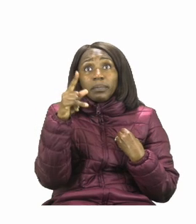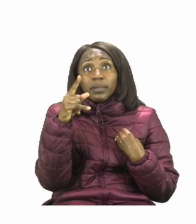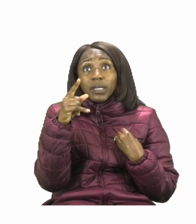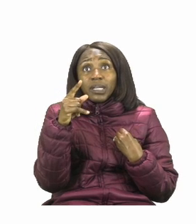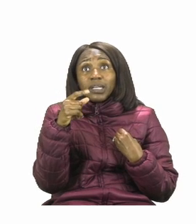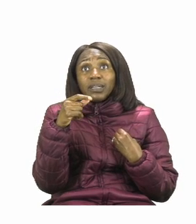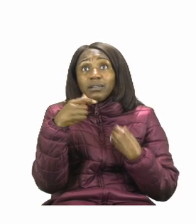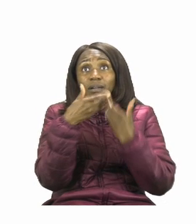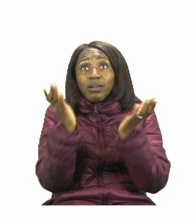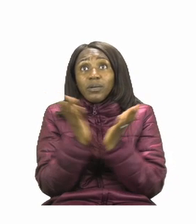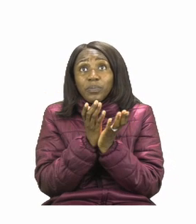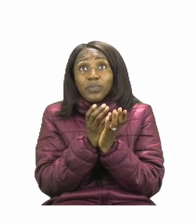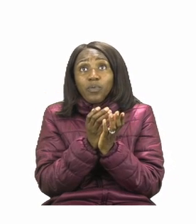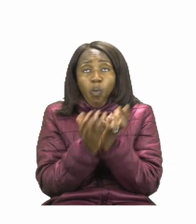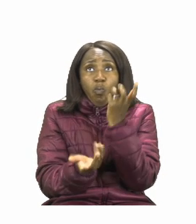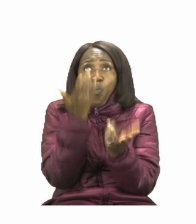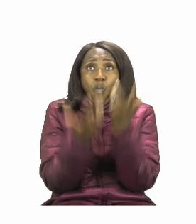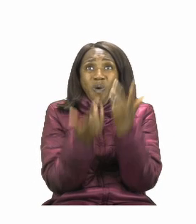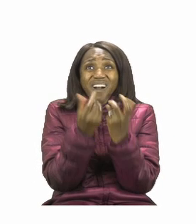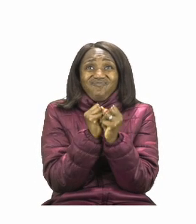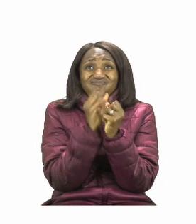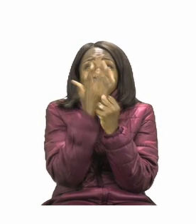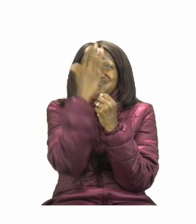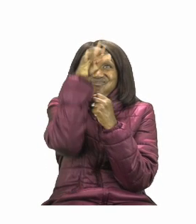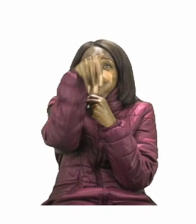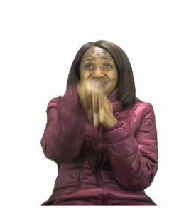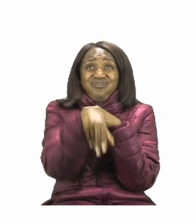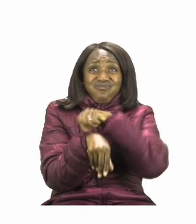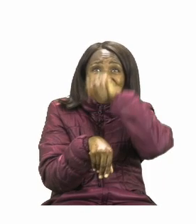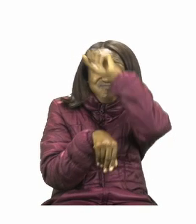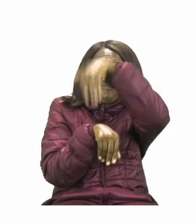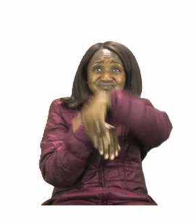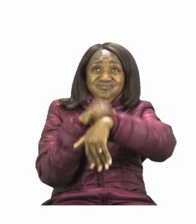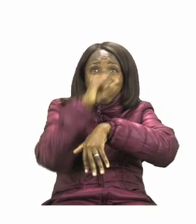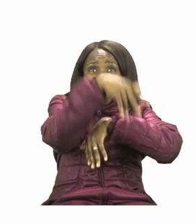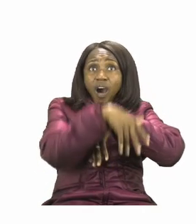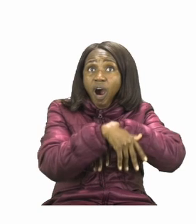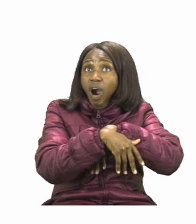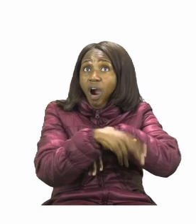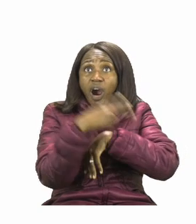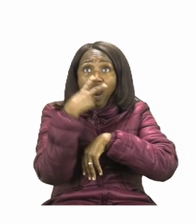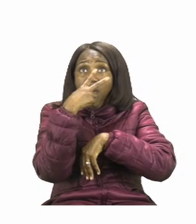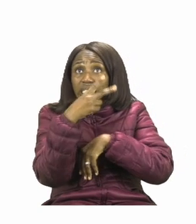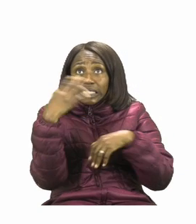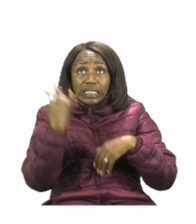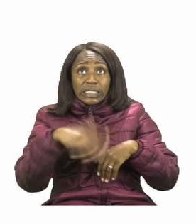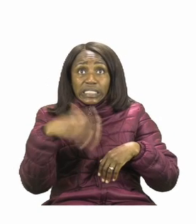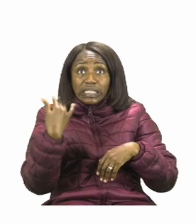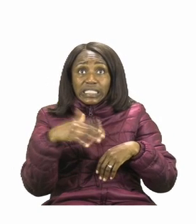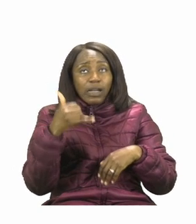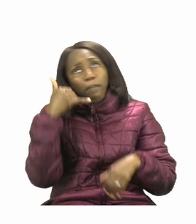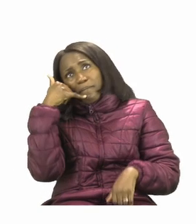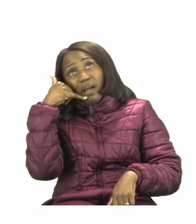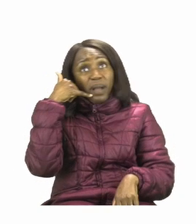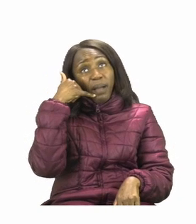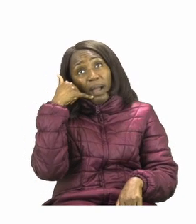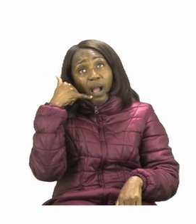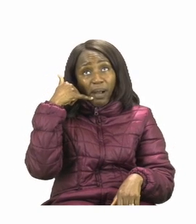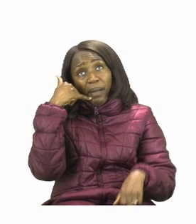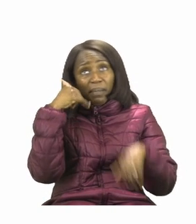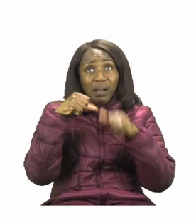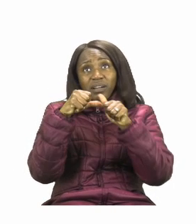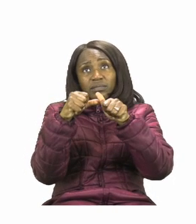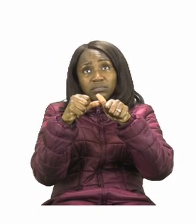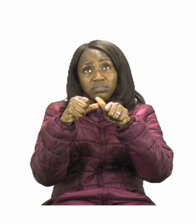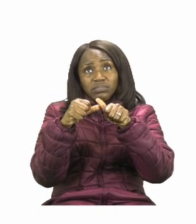that they are also cooking. And it looks like disaster is almost round the corner. If you